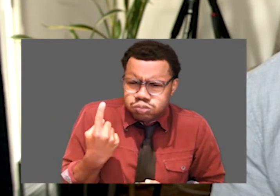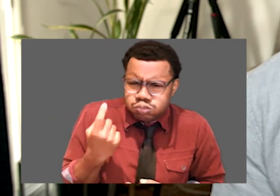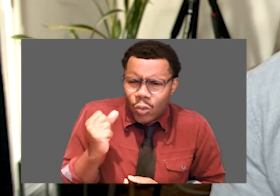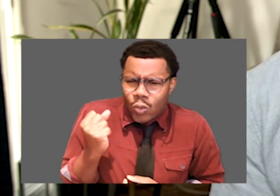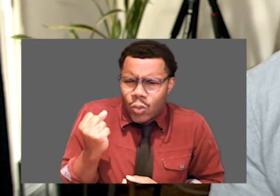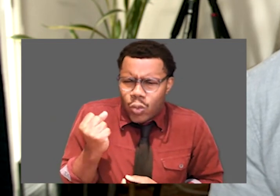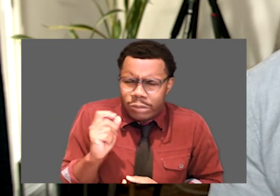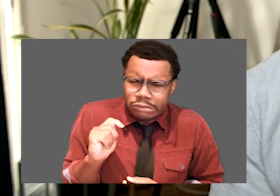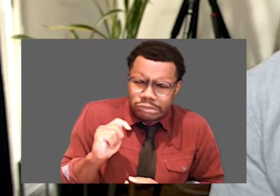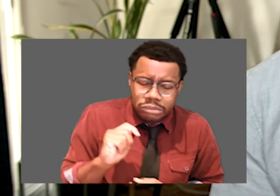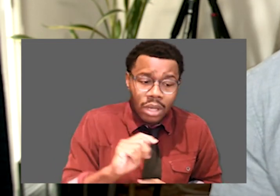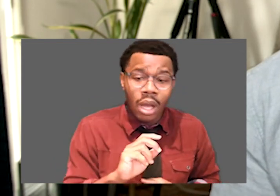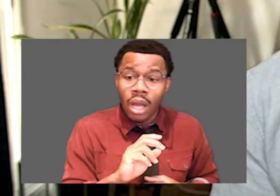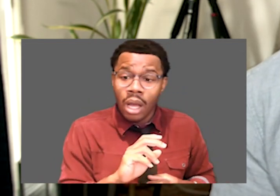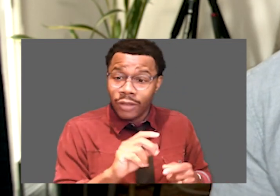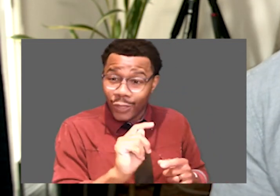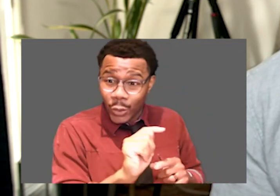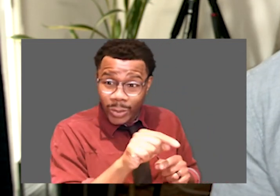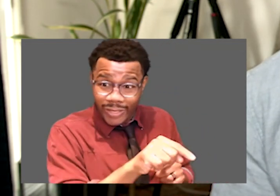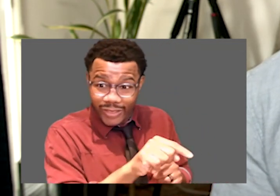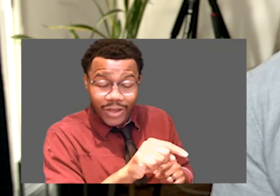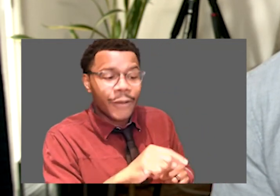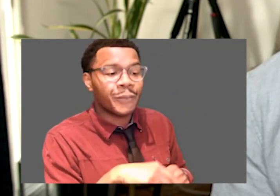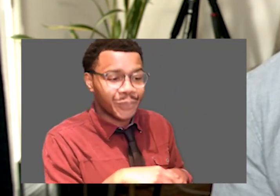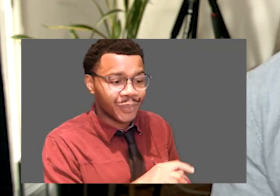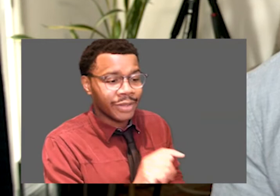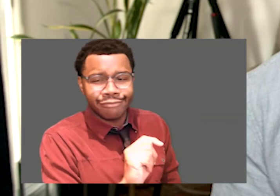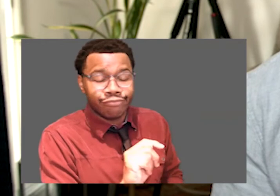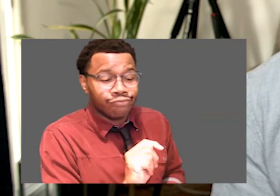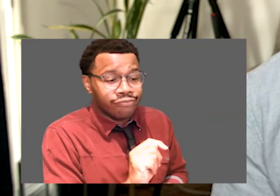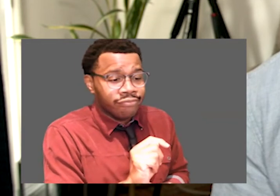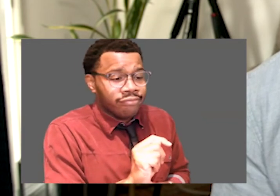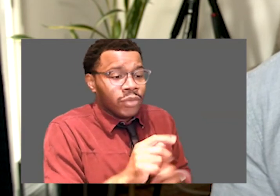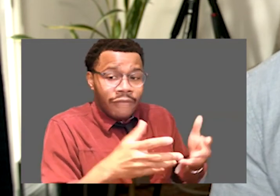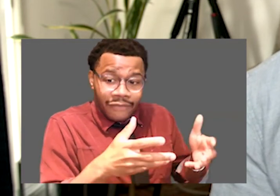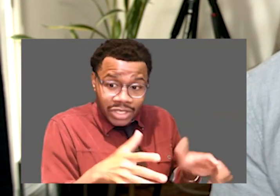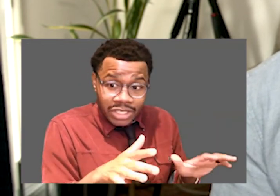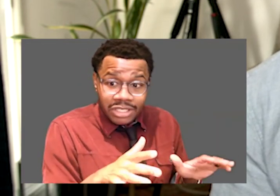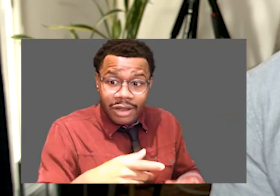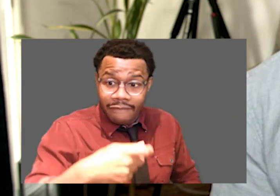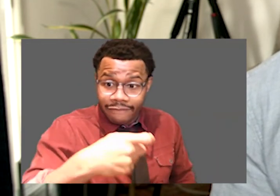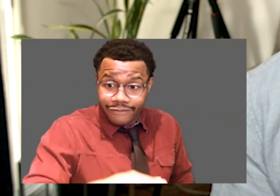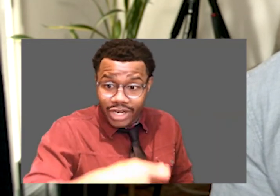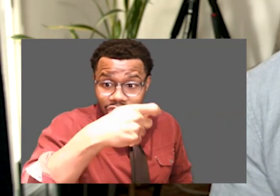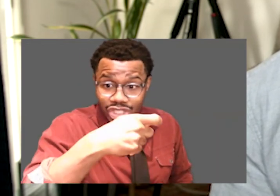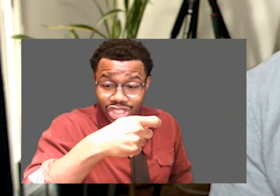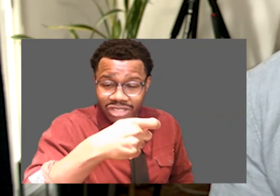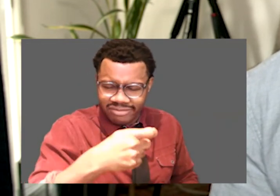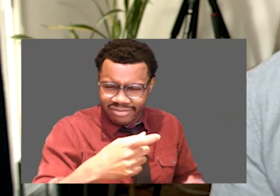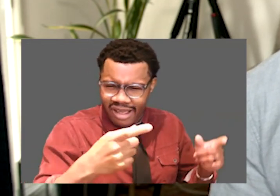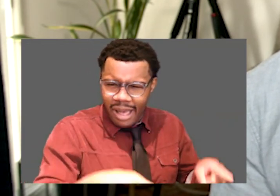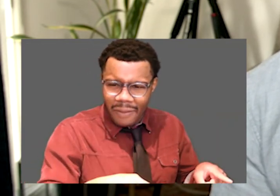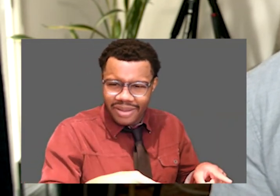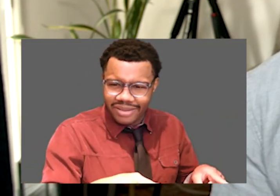flush. Piss water mist ejects and gently settles on the head of the bottom bunk, your bunk,